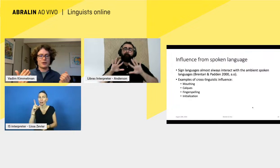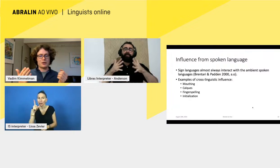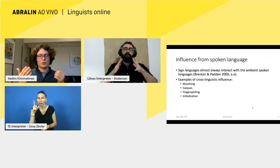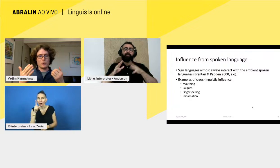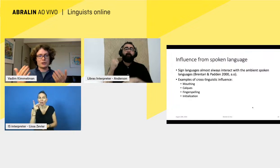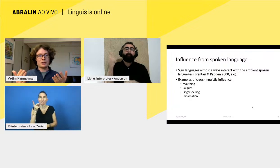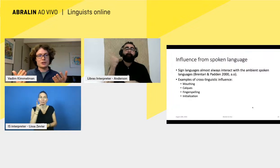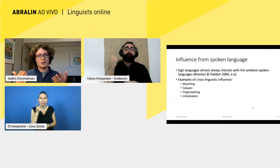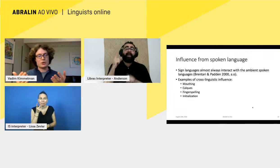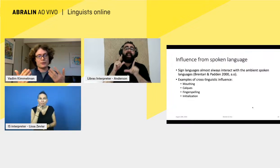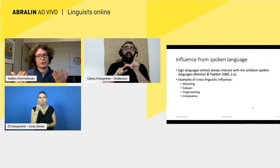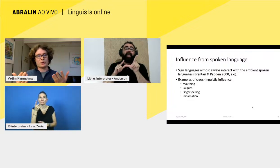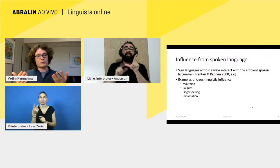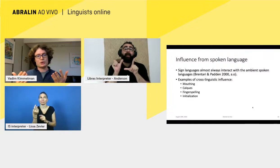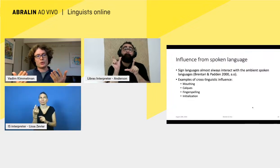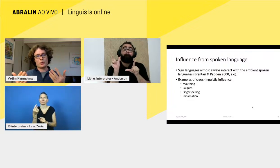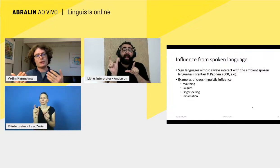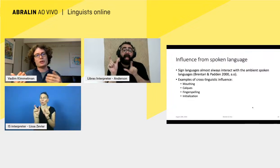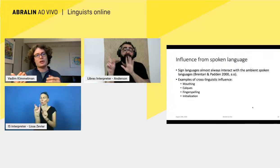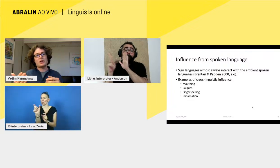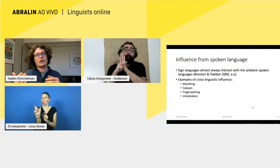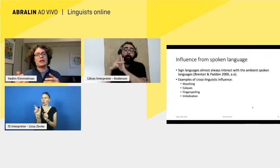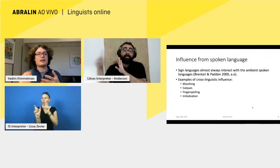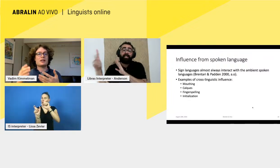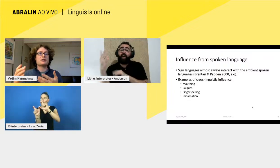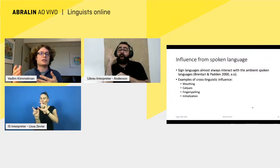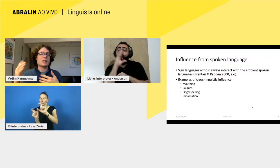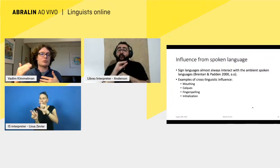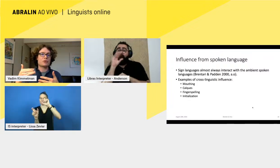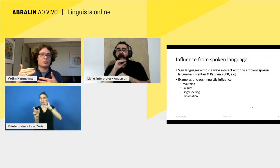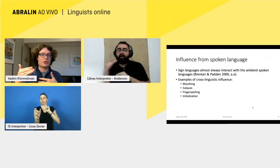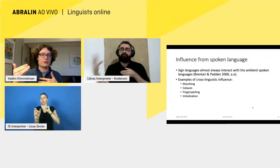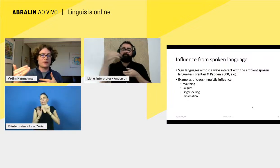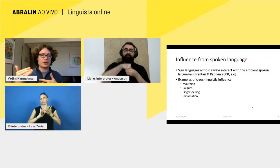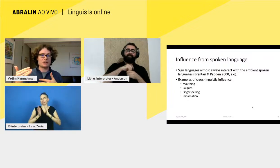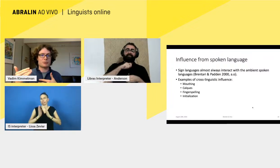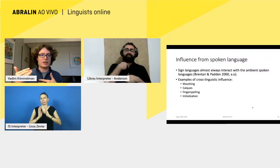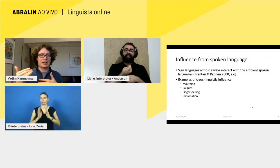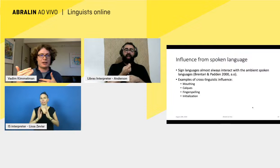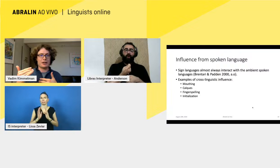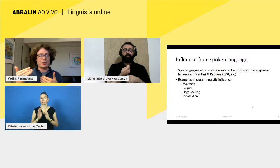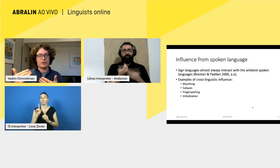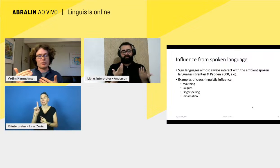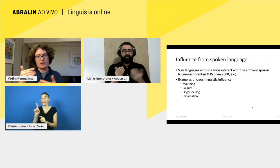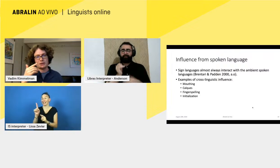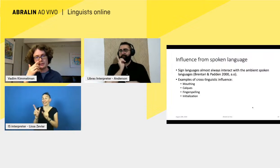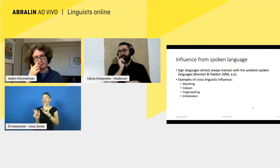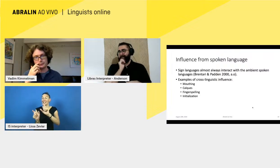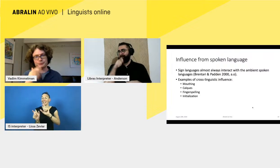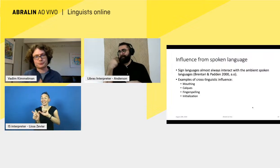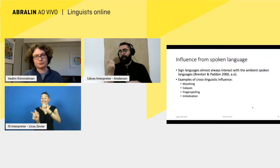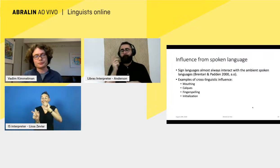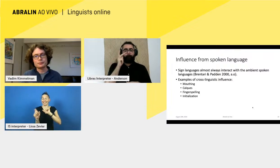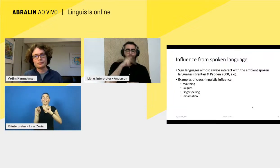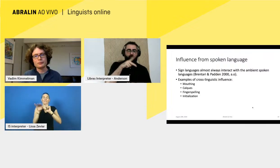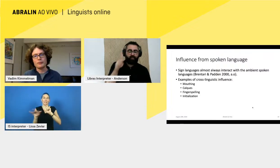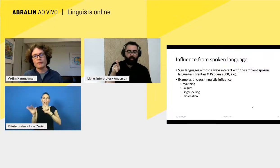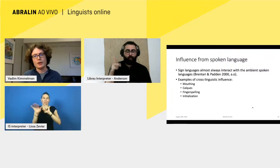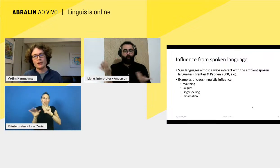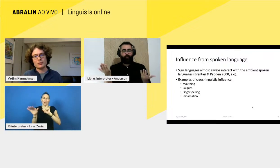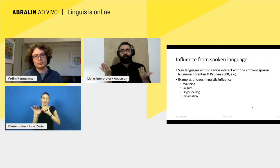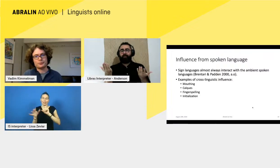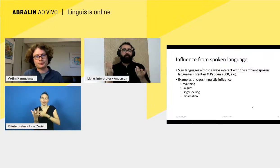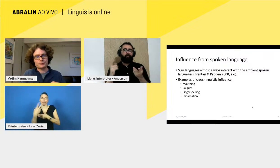of the word, of the corresponding word, and the letter comes from the finger spelling alphabet.